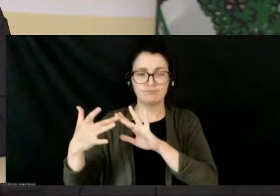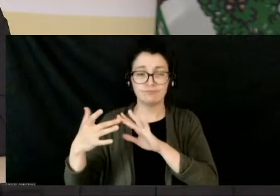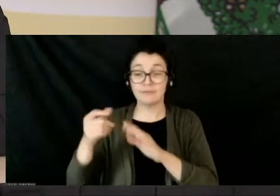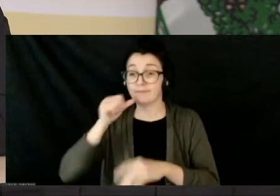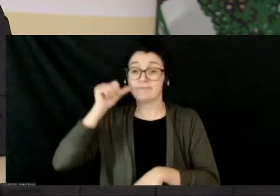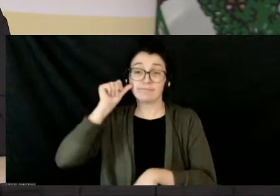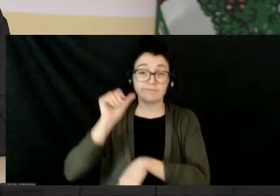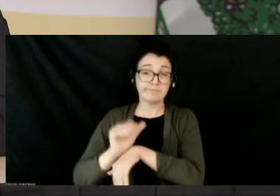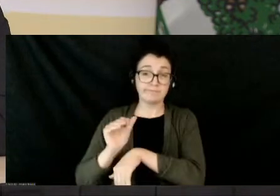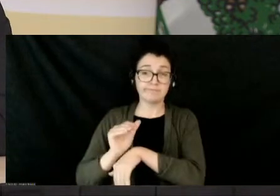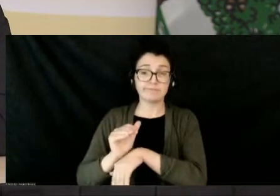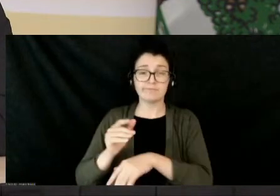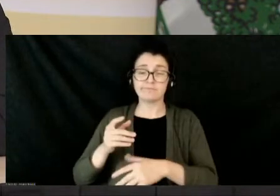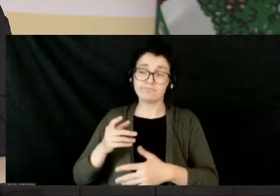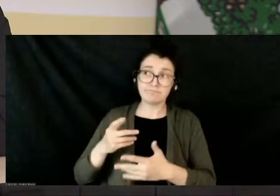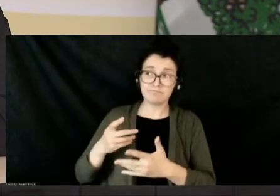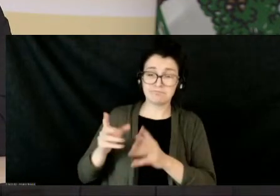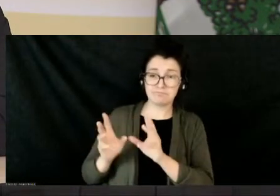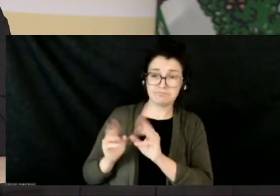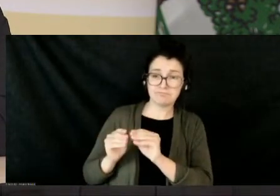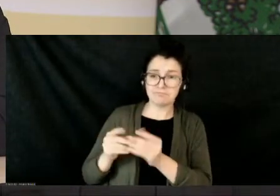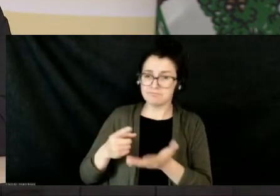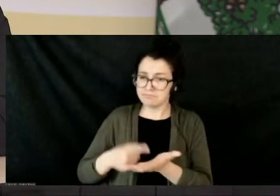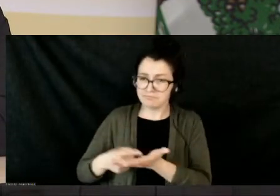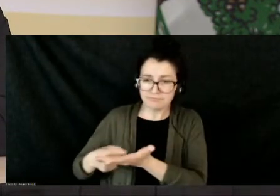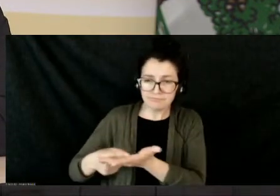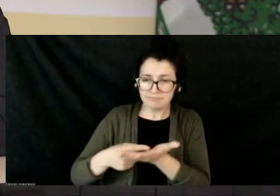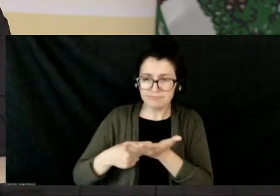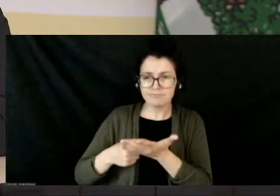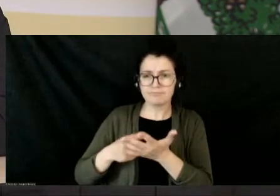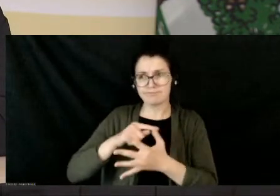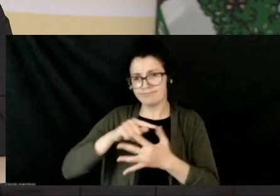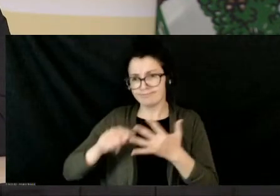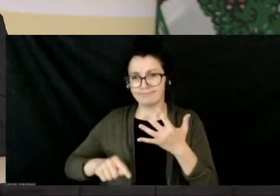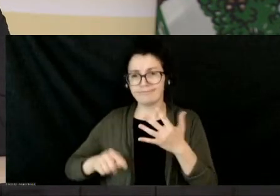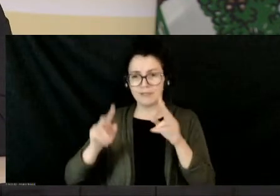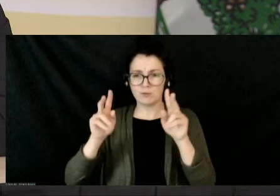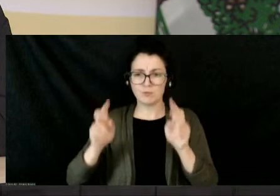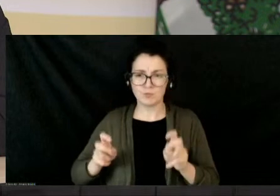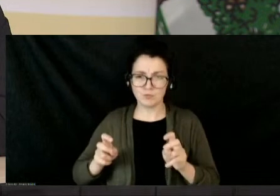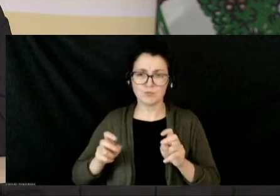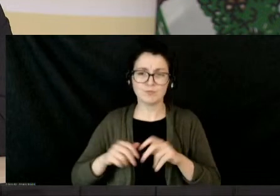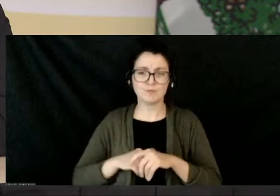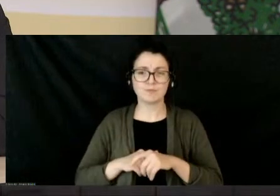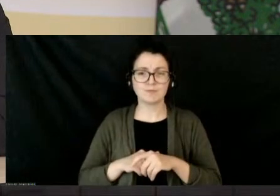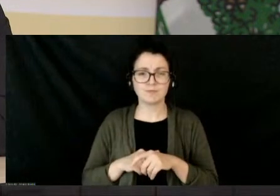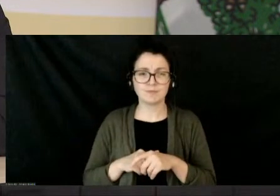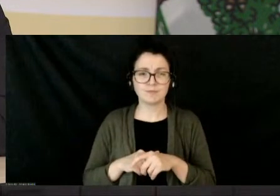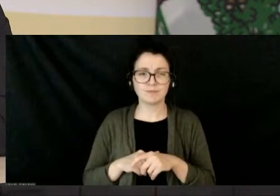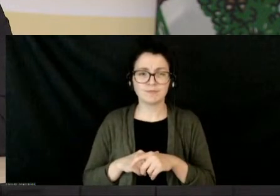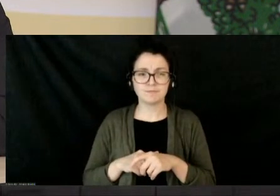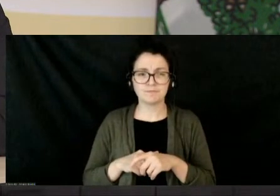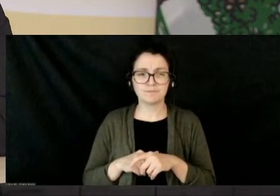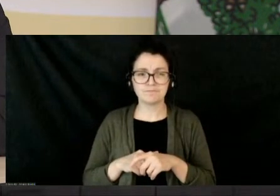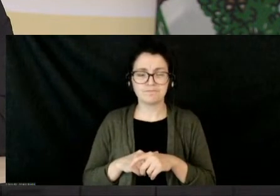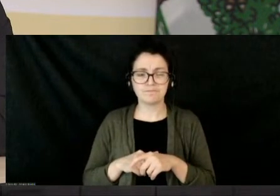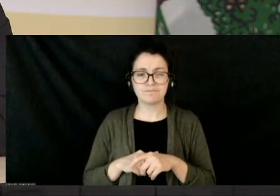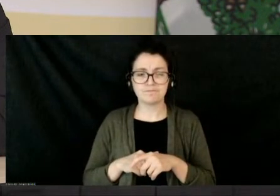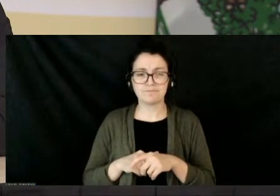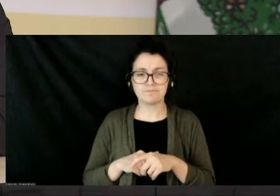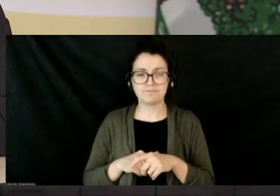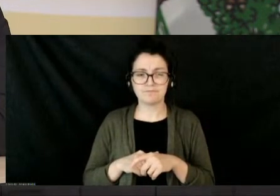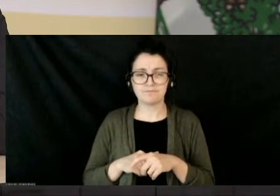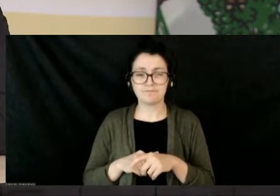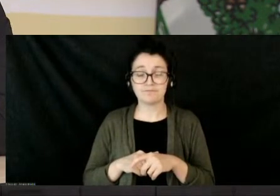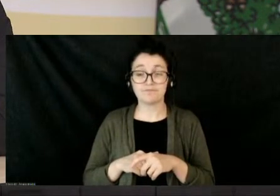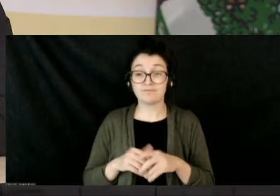things of interest and joint interest across the region. But I think as Dr.